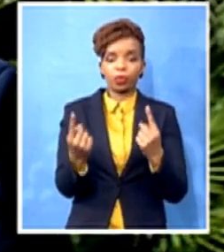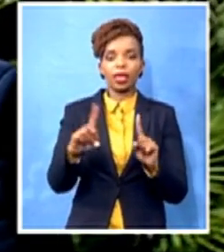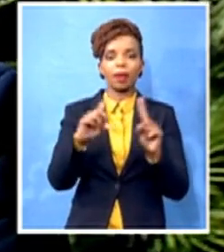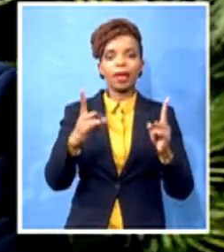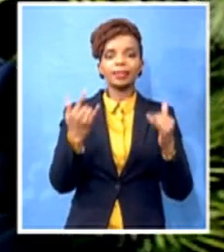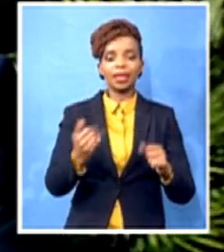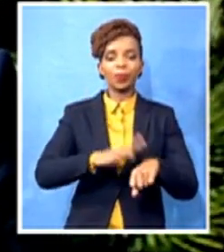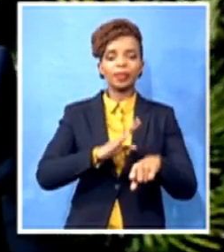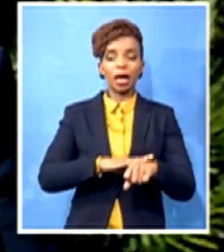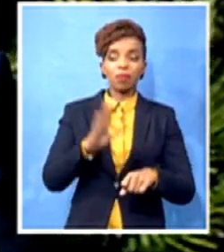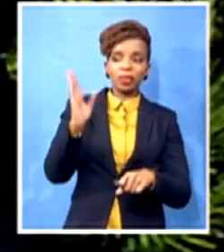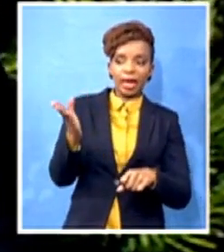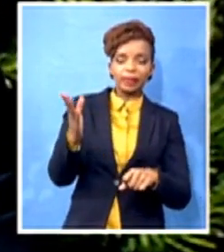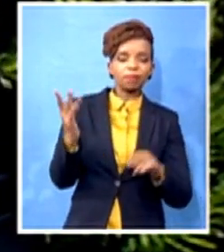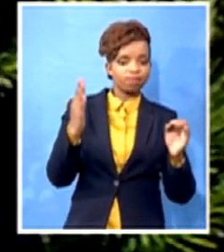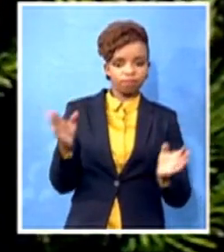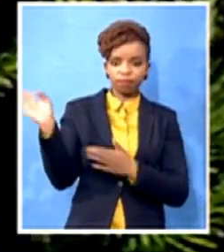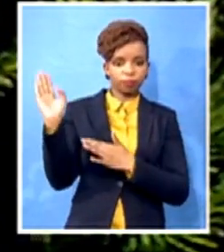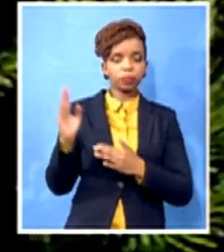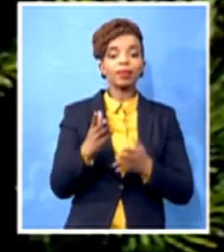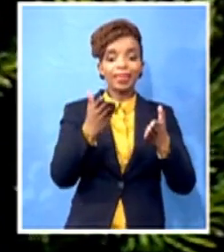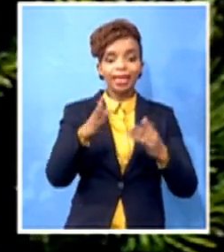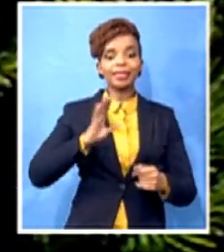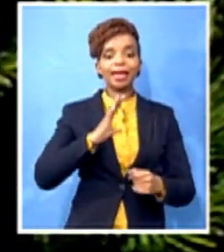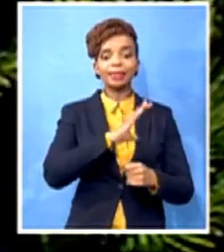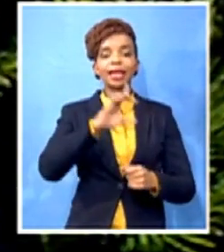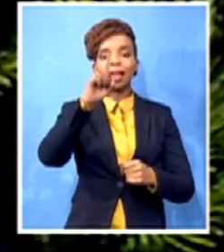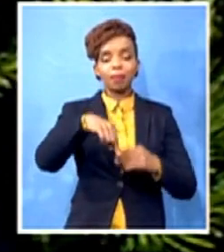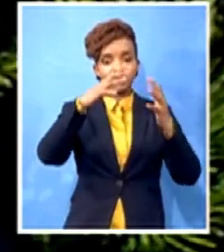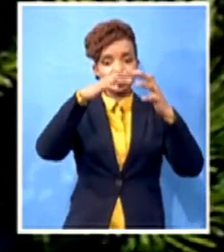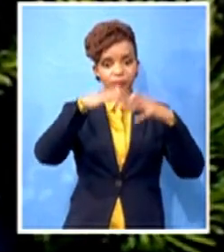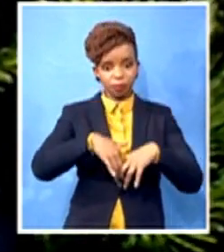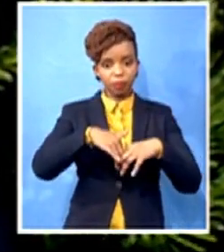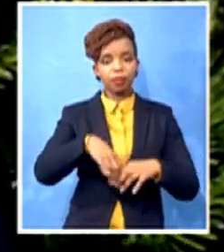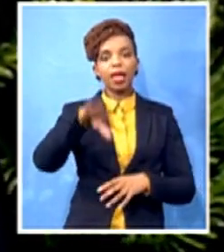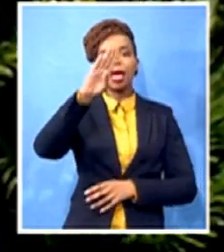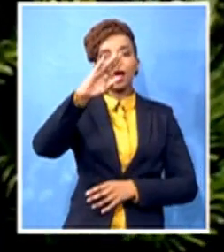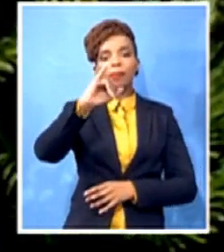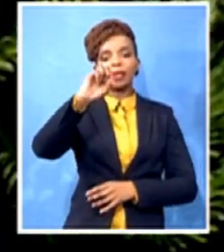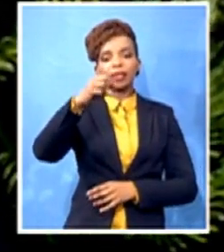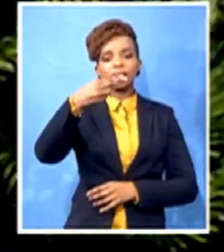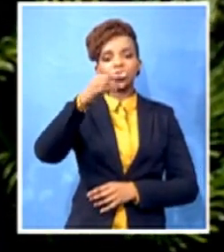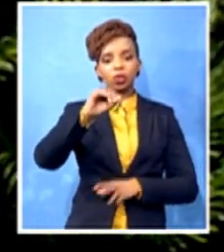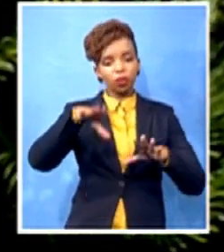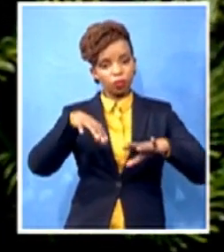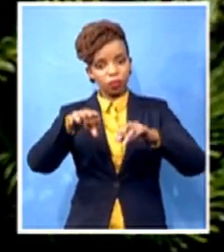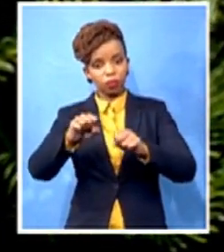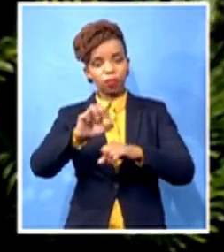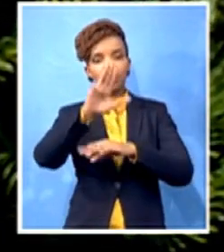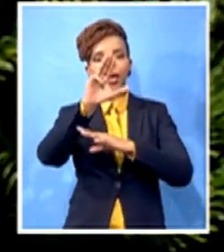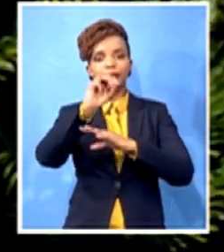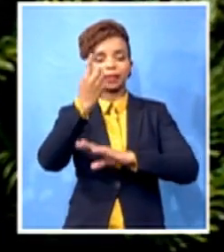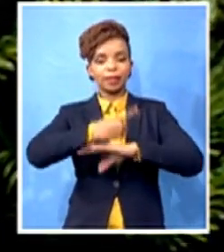dissolved. Bisho takes over for a maximum of 90 days and you go to an election, which election, by the way, will not